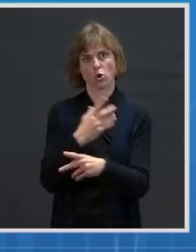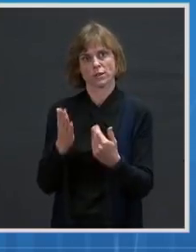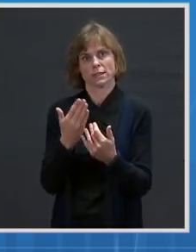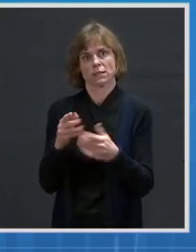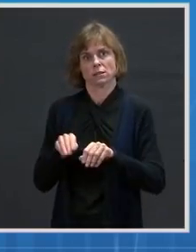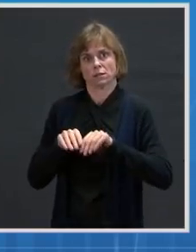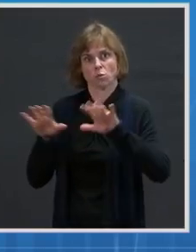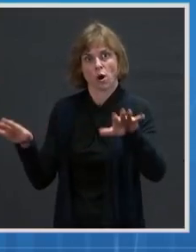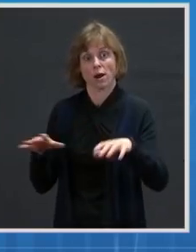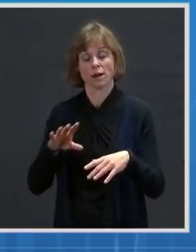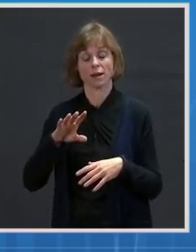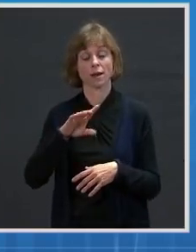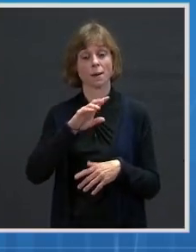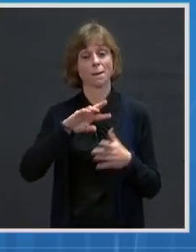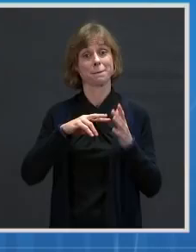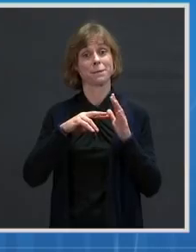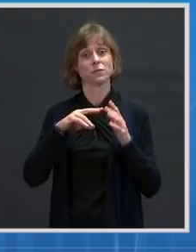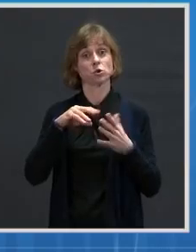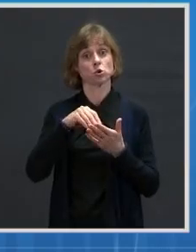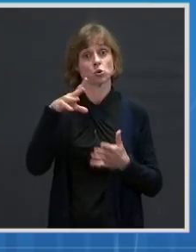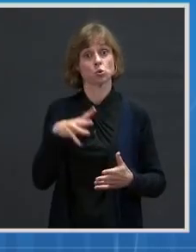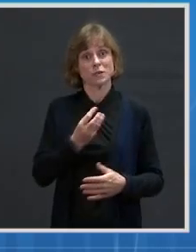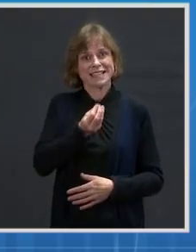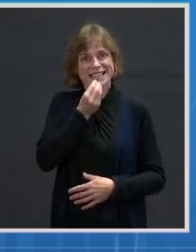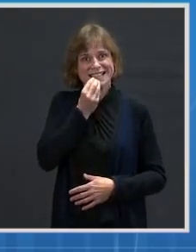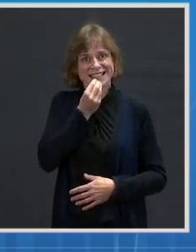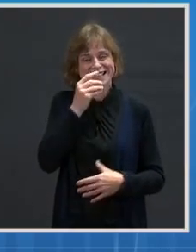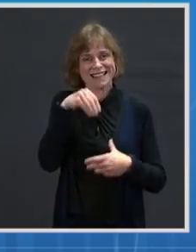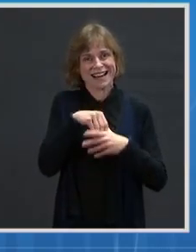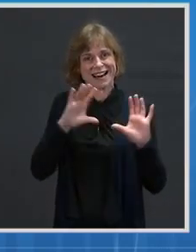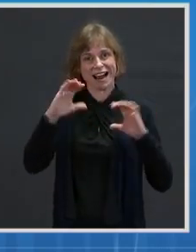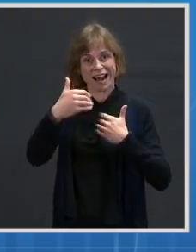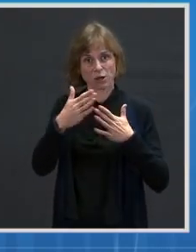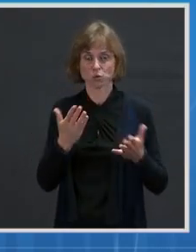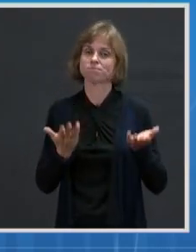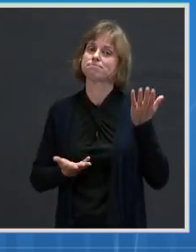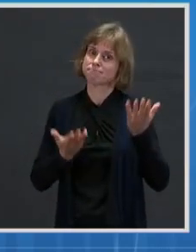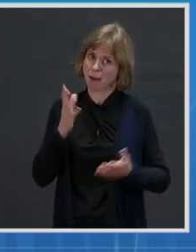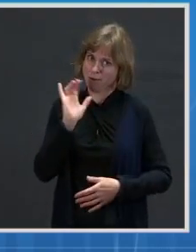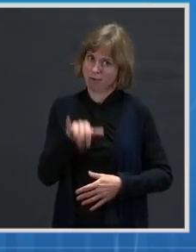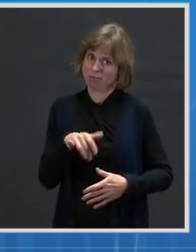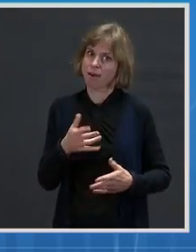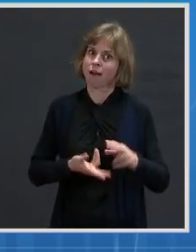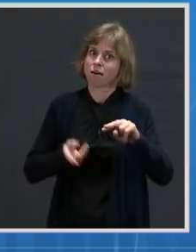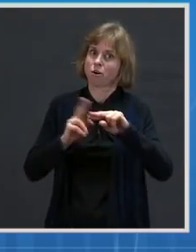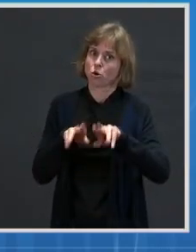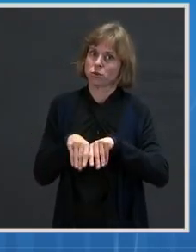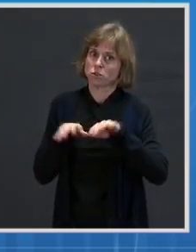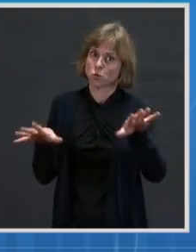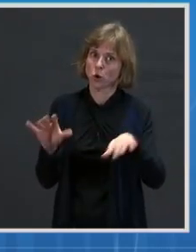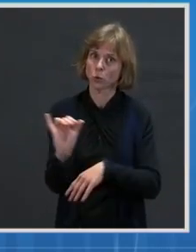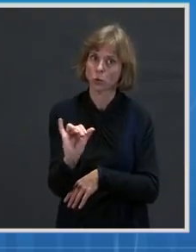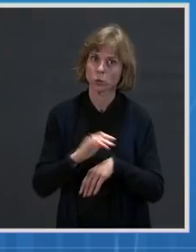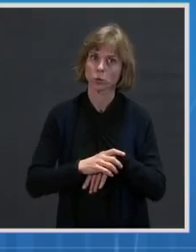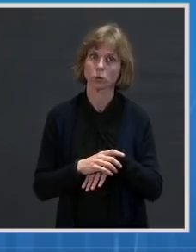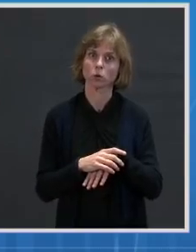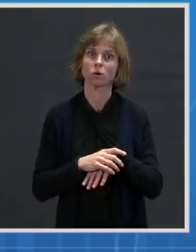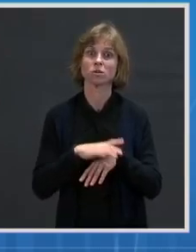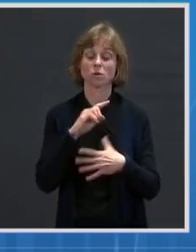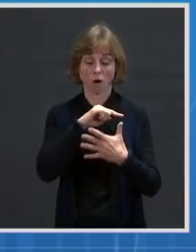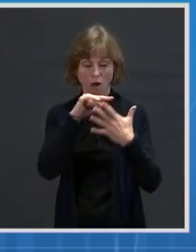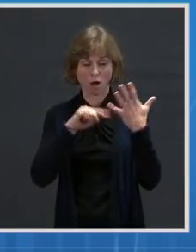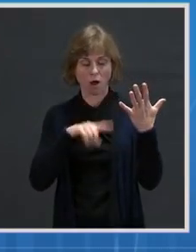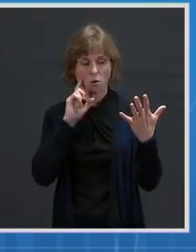ate lunch in their classrooms, which may have also contributed to spread. These findings underscore the importance of strict